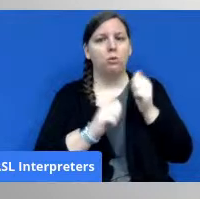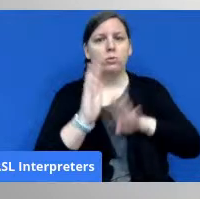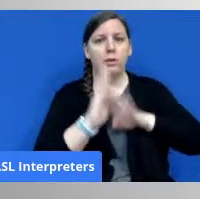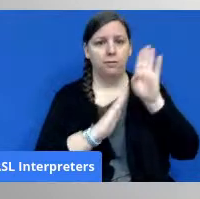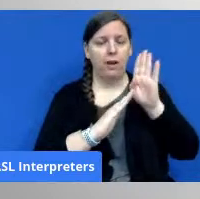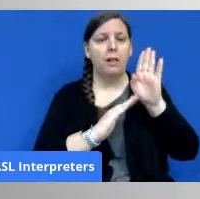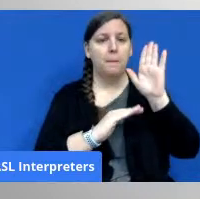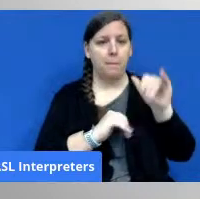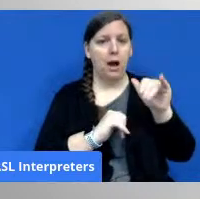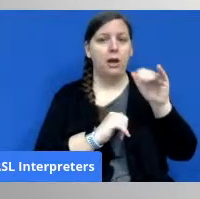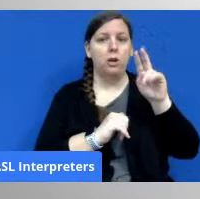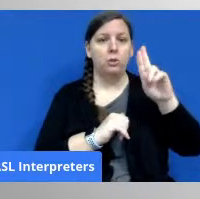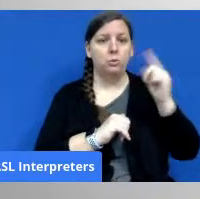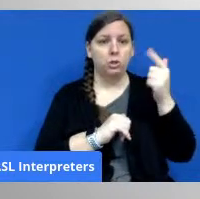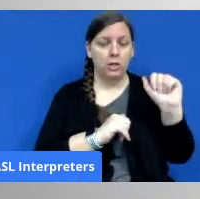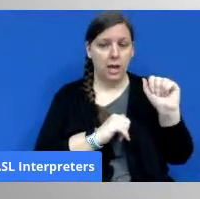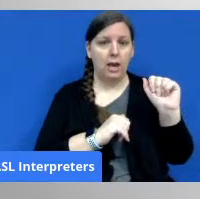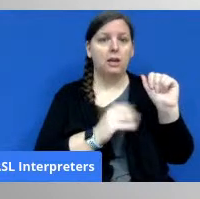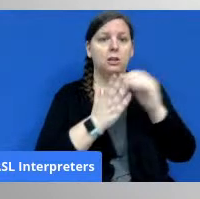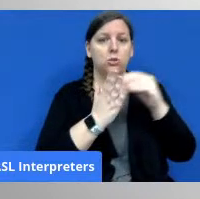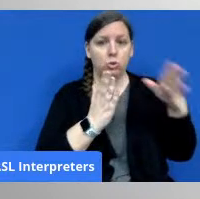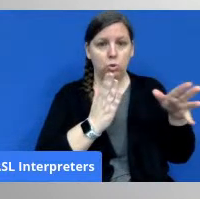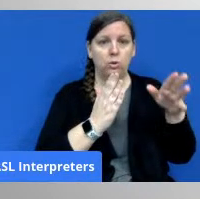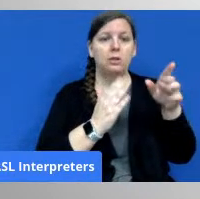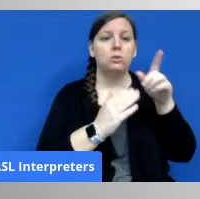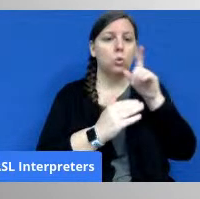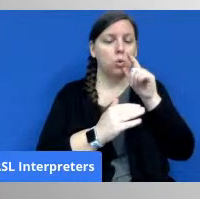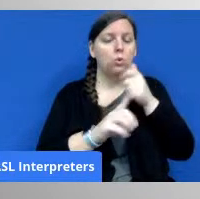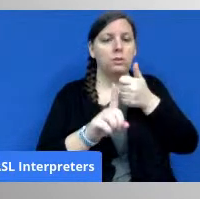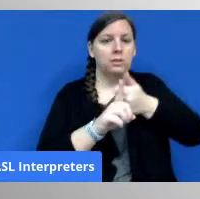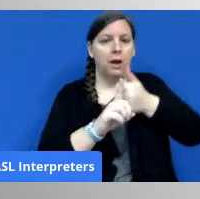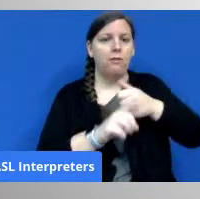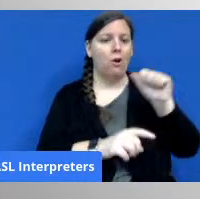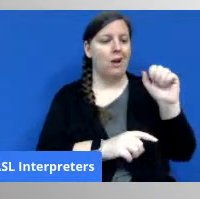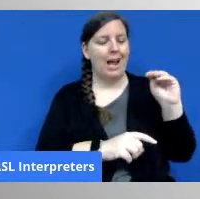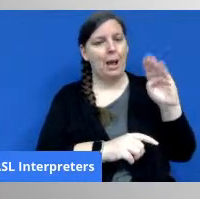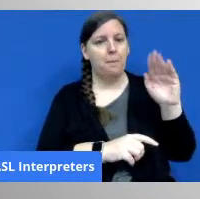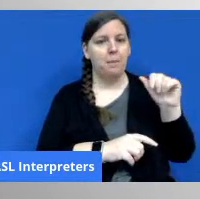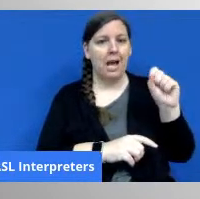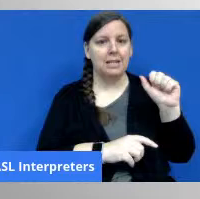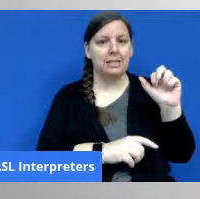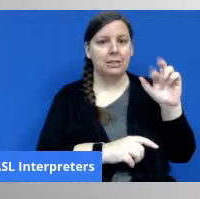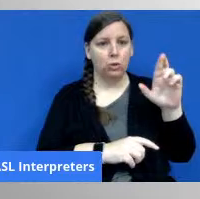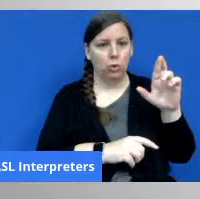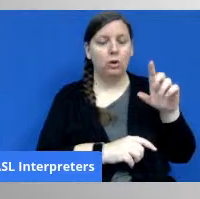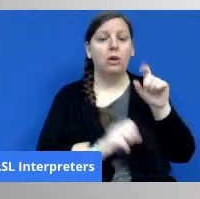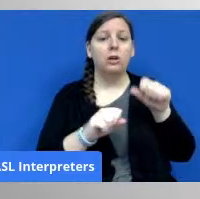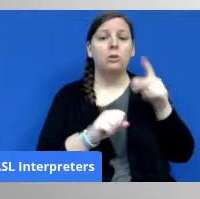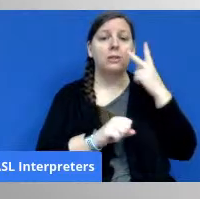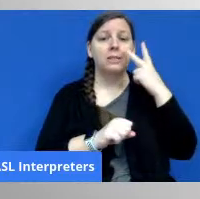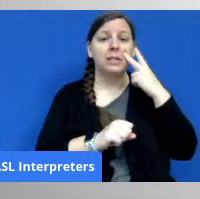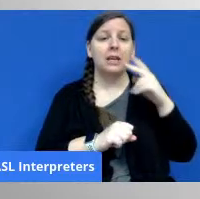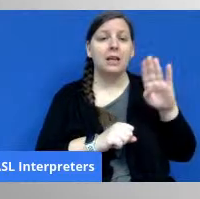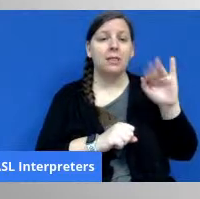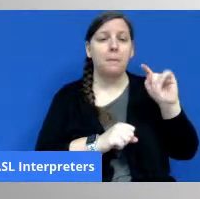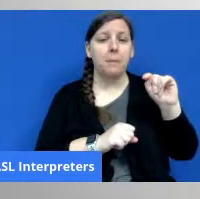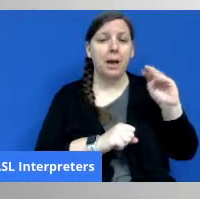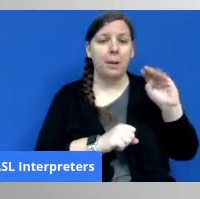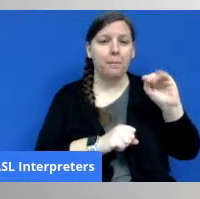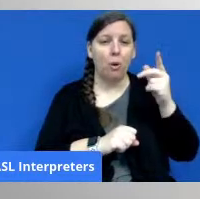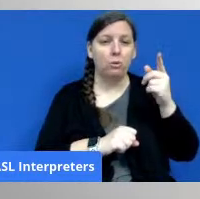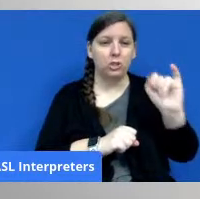UGA ambassadors. And you can see these little Bitmojis down in the left-hand corner. Those are actually the Bitmojis of